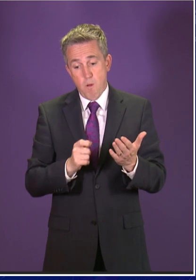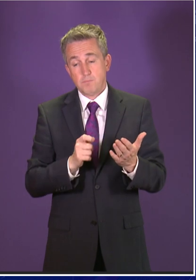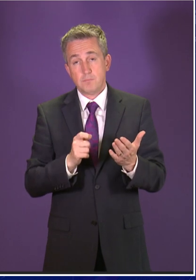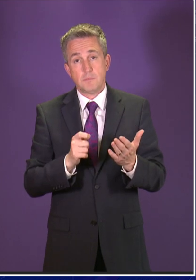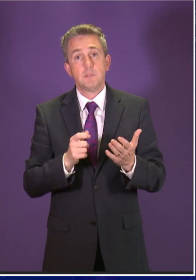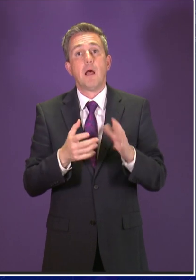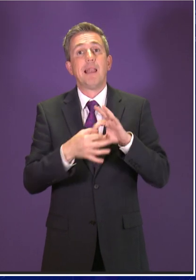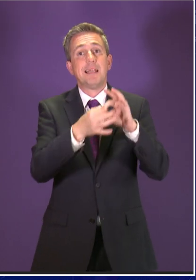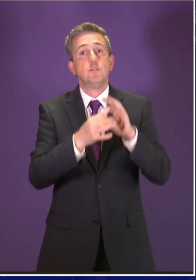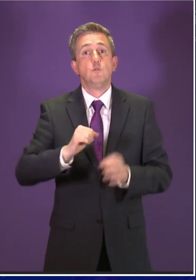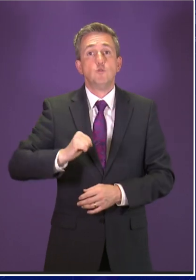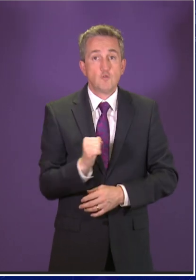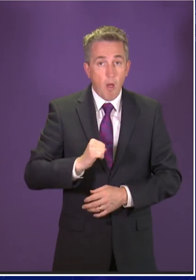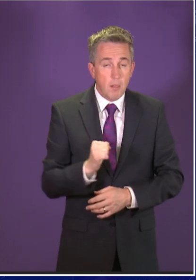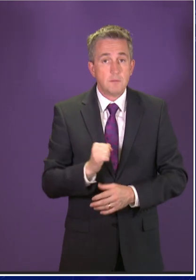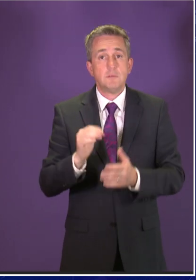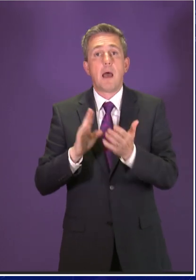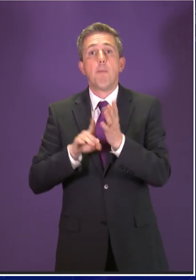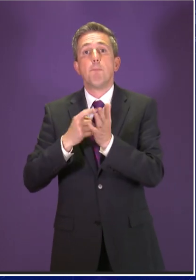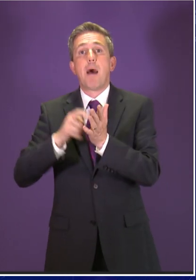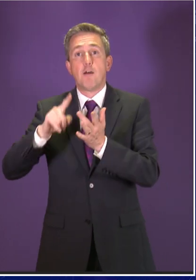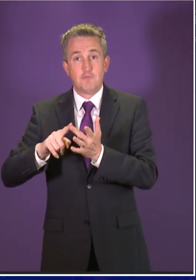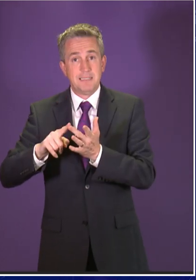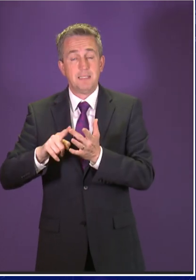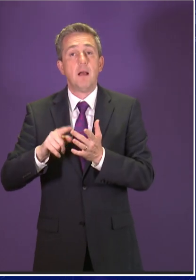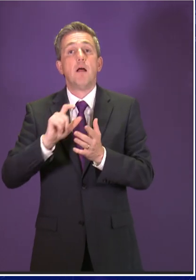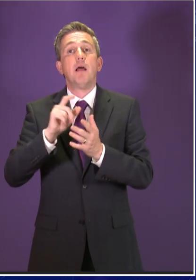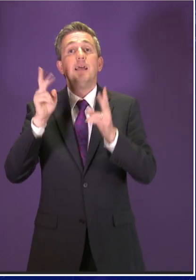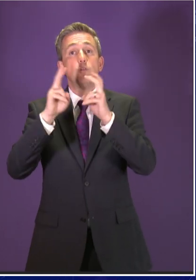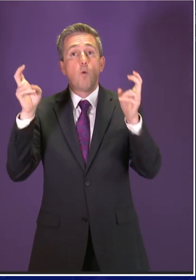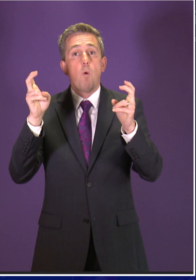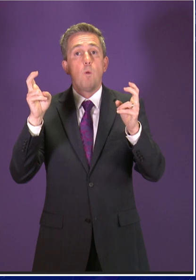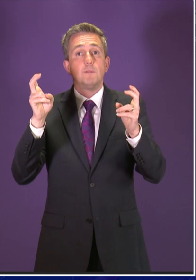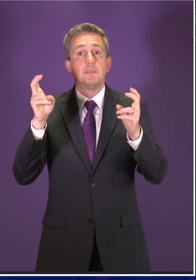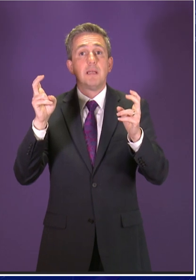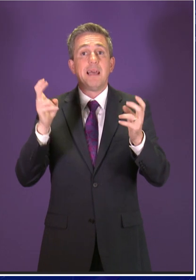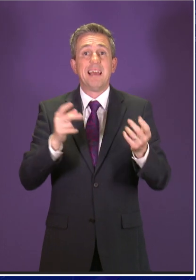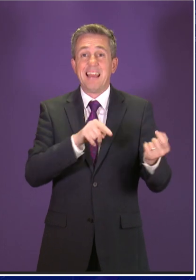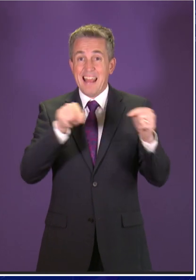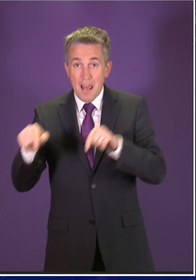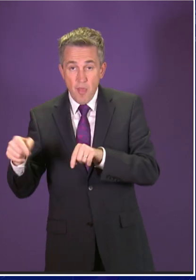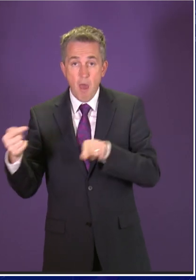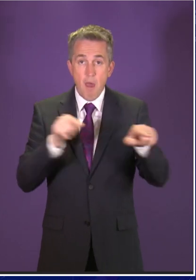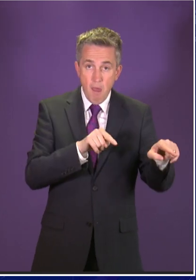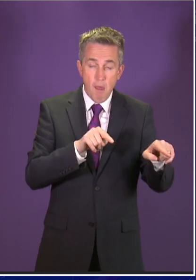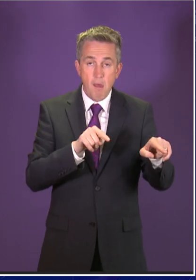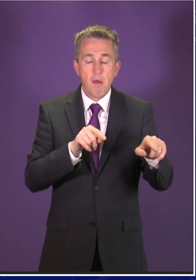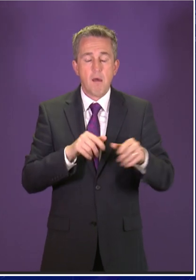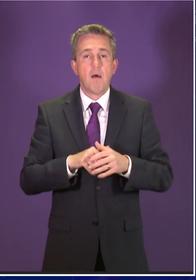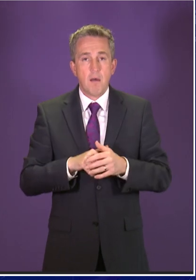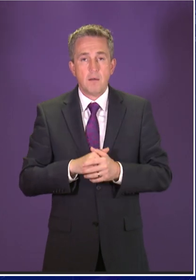Songs of Scotland and Maoriland. The poem is titled Heather and Fern. Though